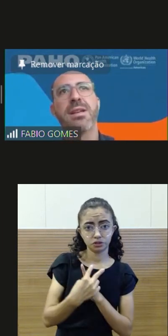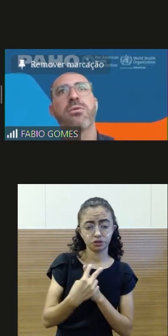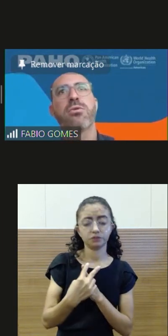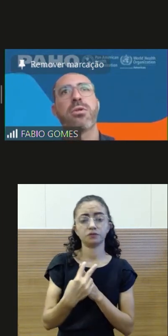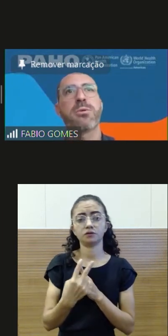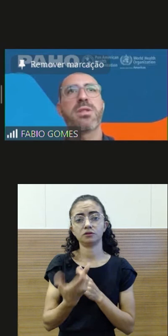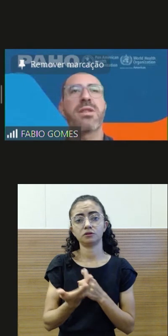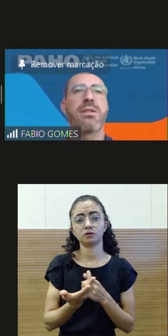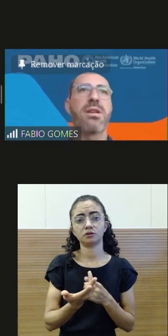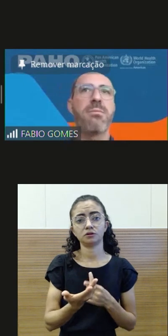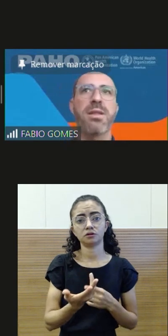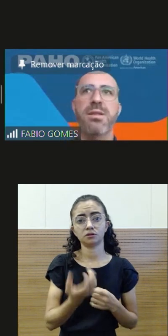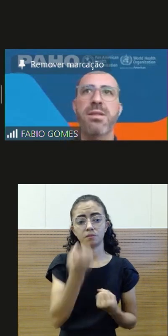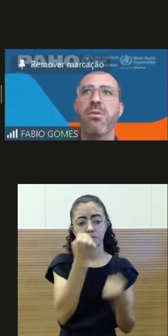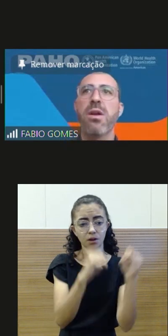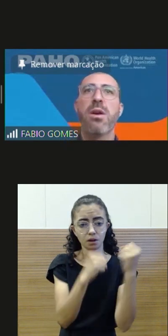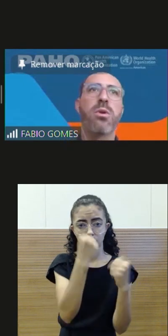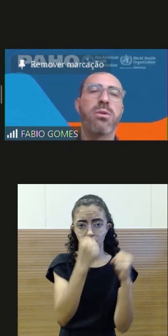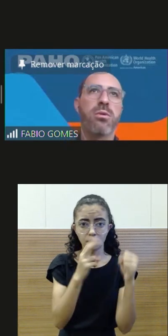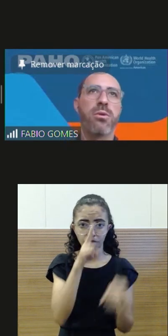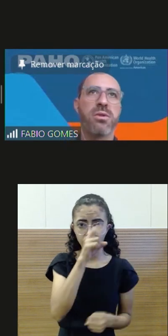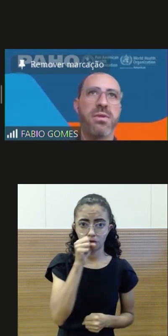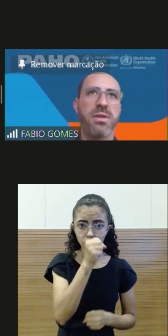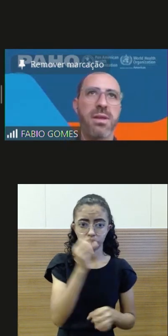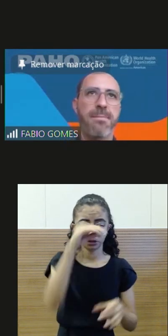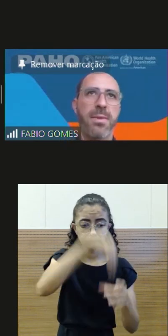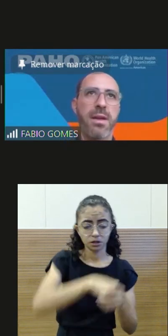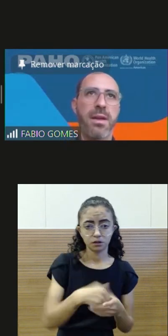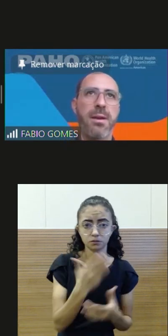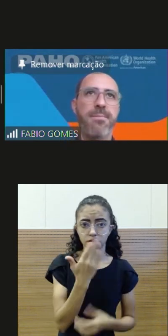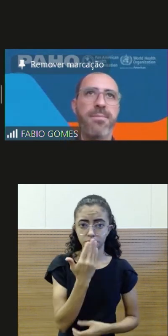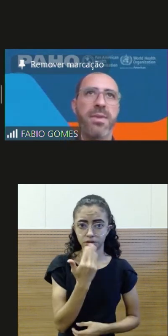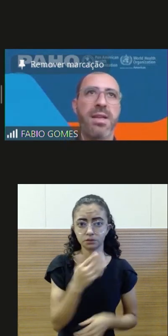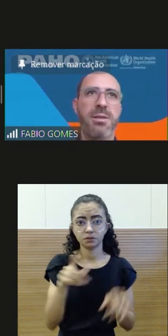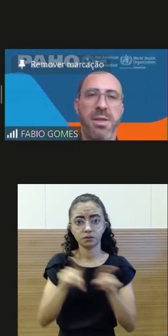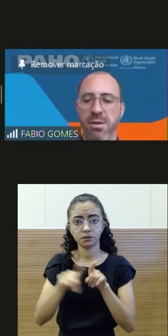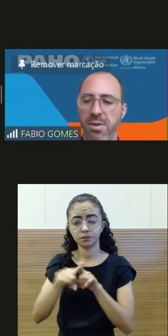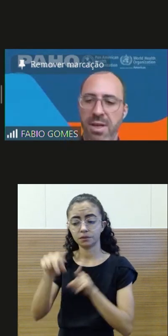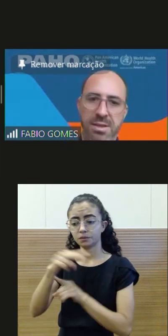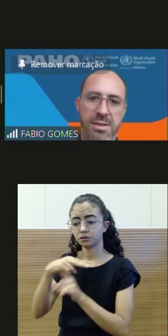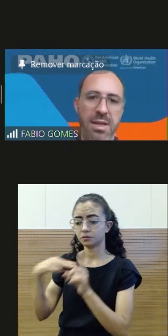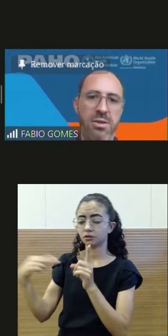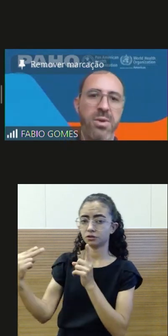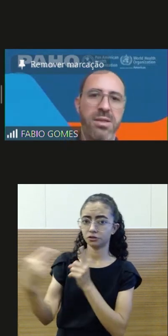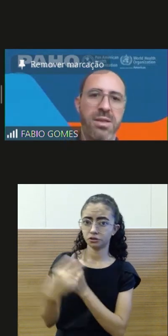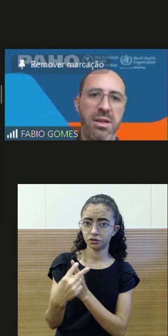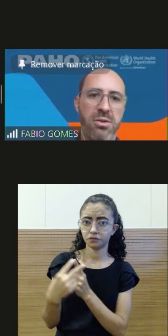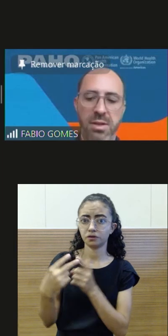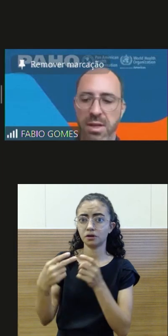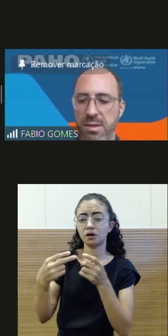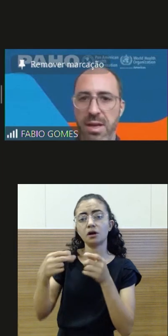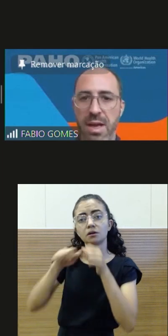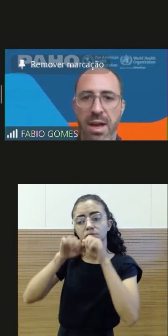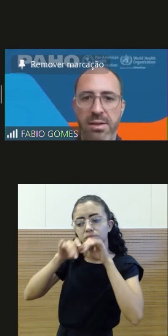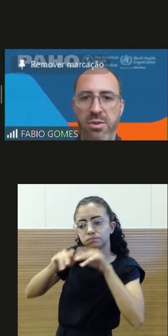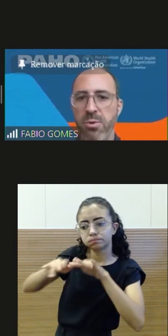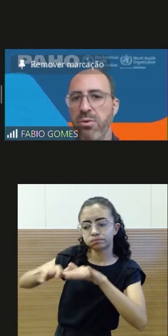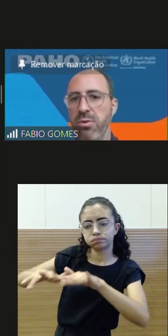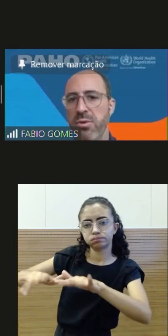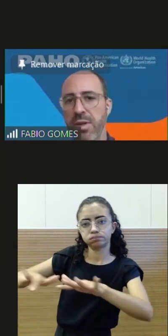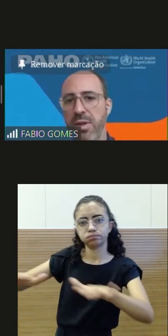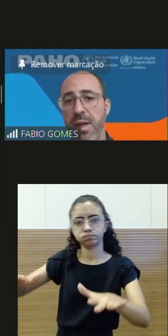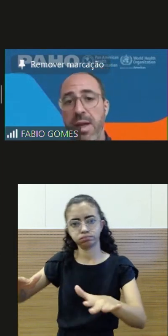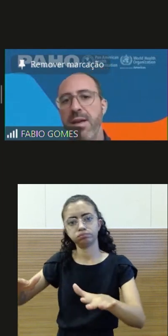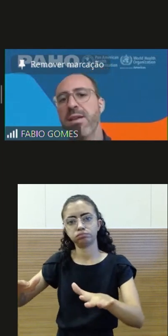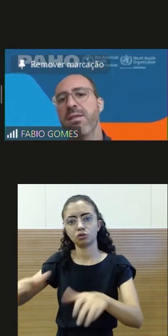be it in the point of view of the presence of ultra-processed in the nutrition, as well as the expansion